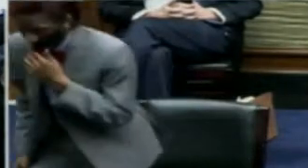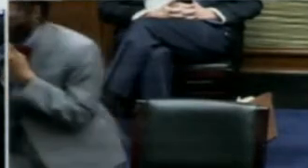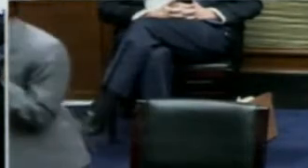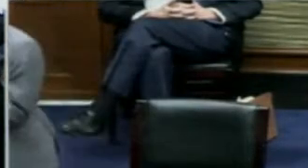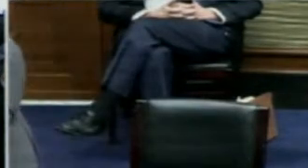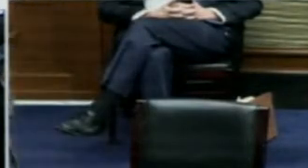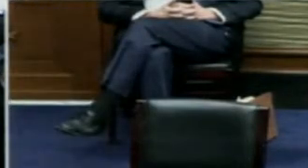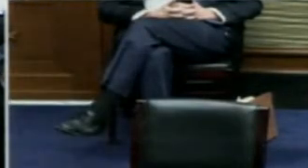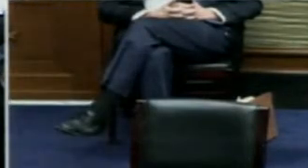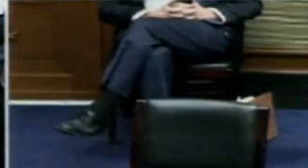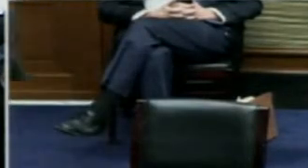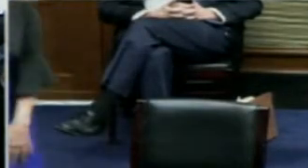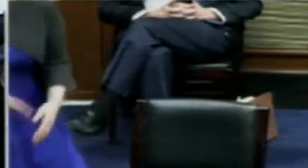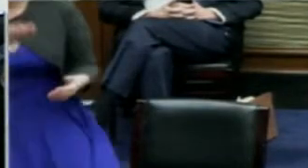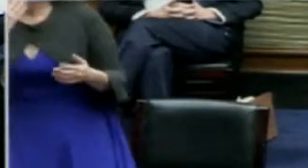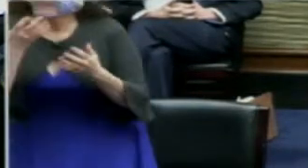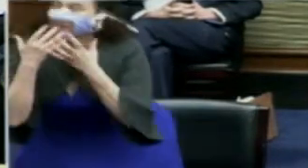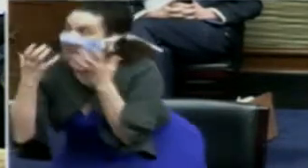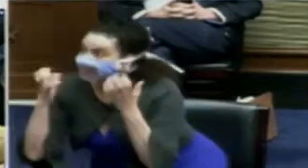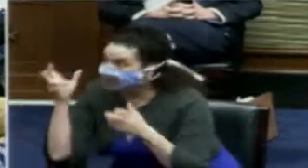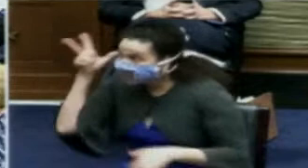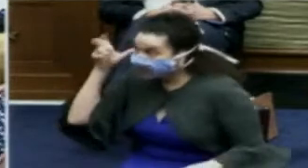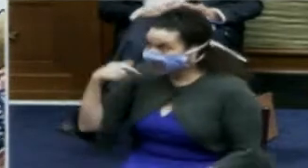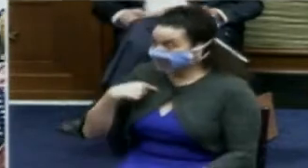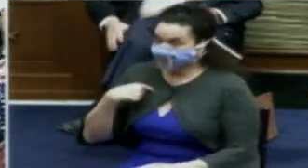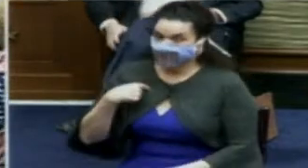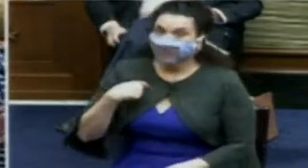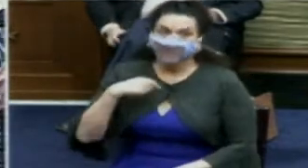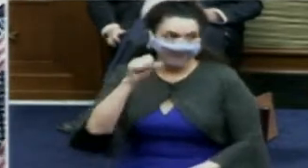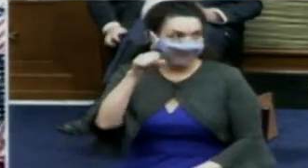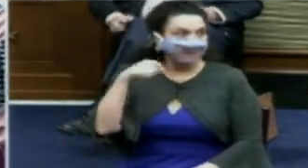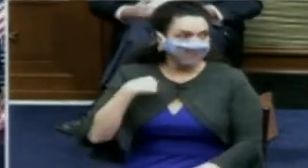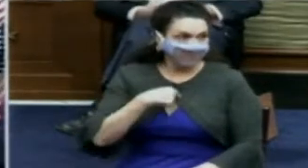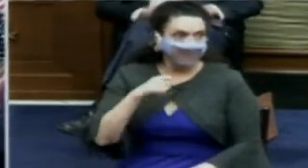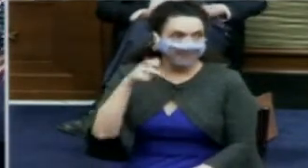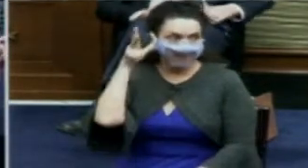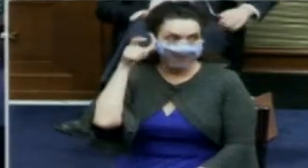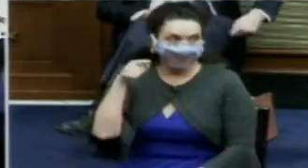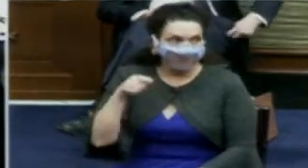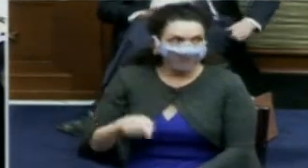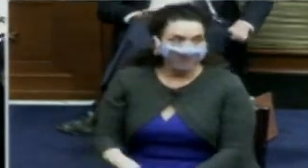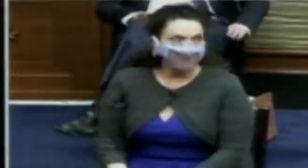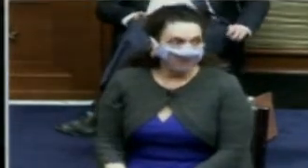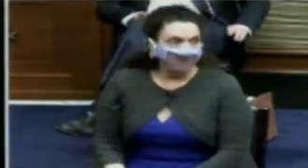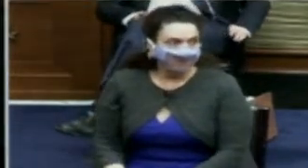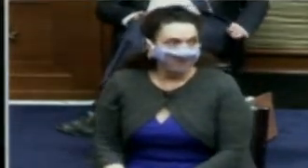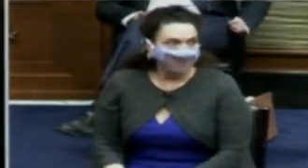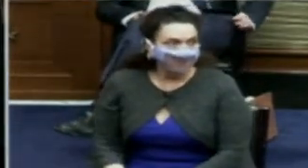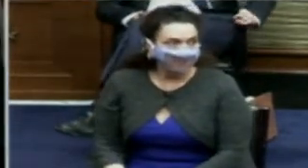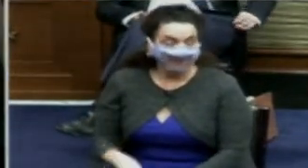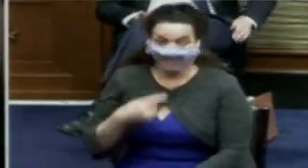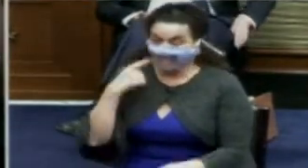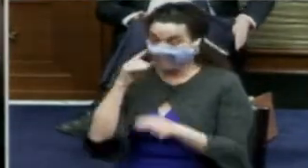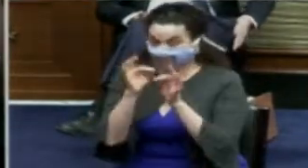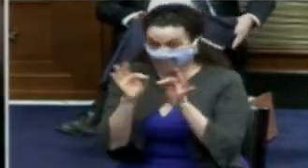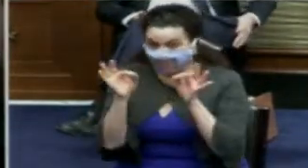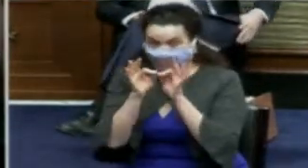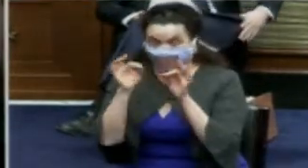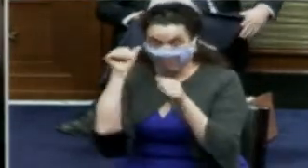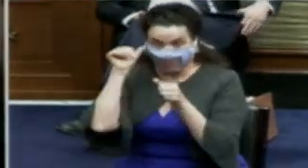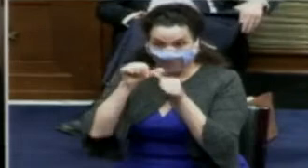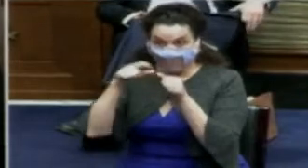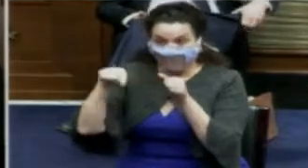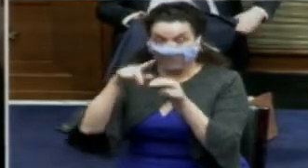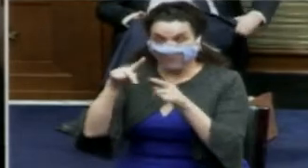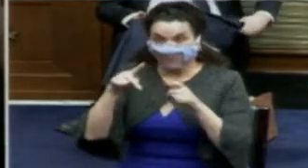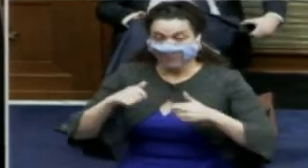Thank you very much. Can you hear me? Yes, we can. Okay, that's great. I think it's important to remember that the residents of the